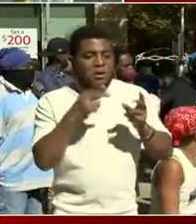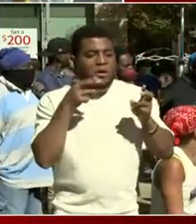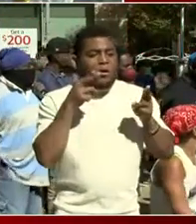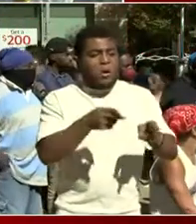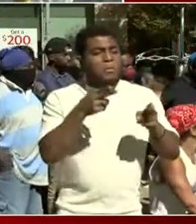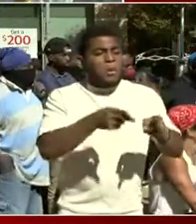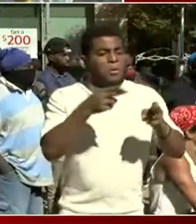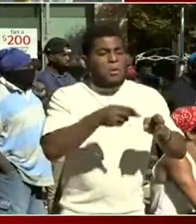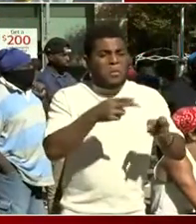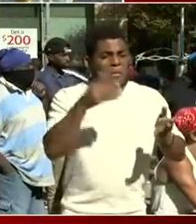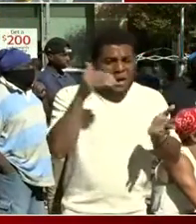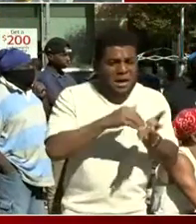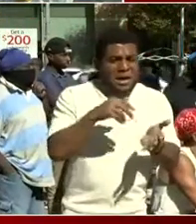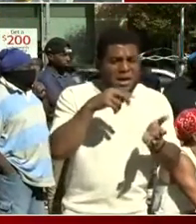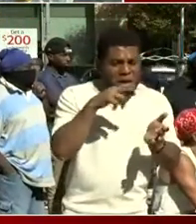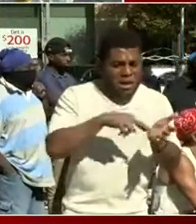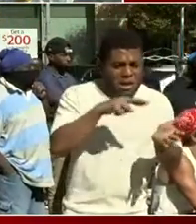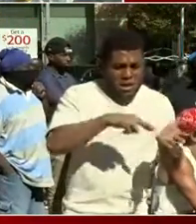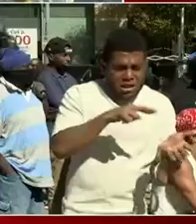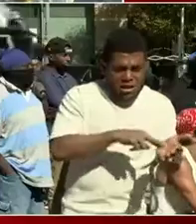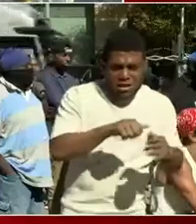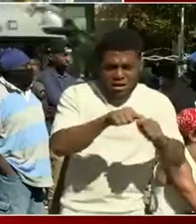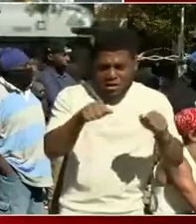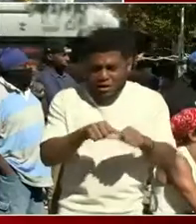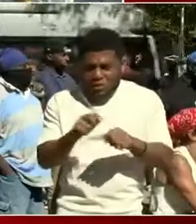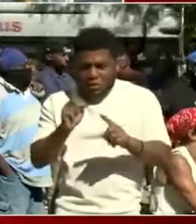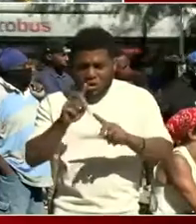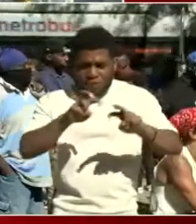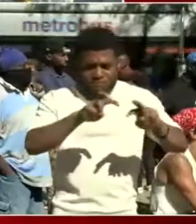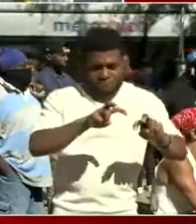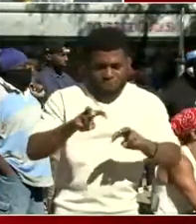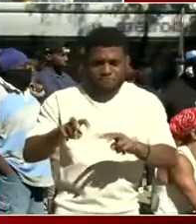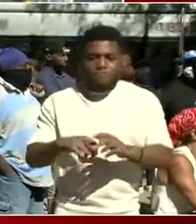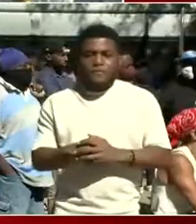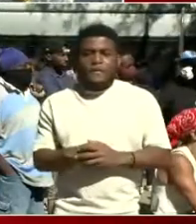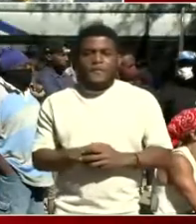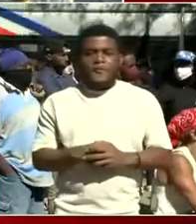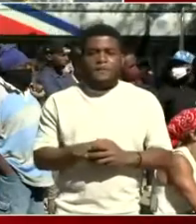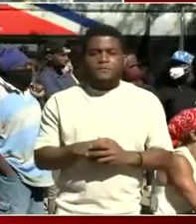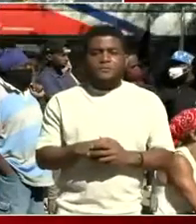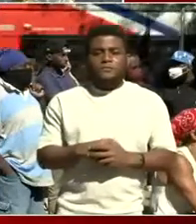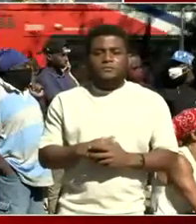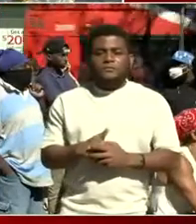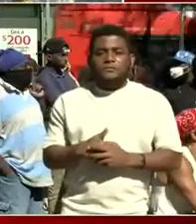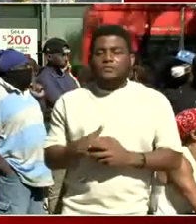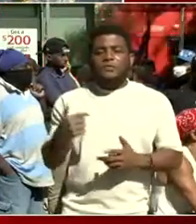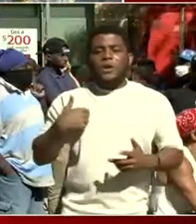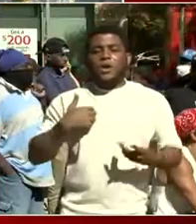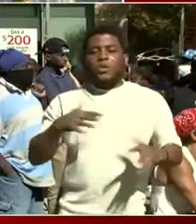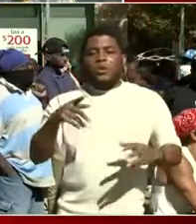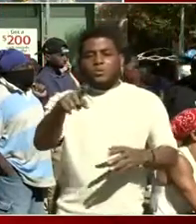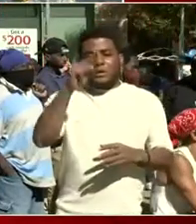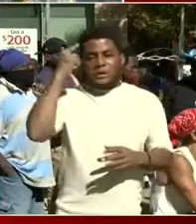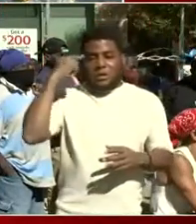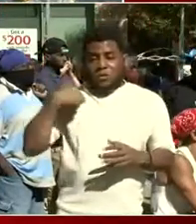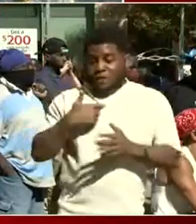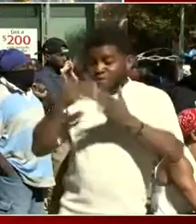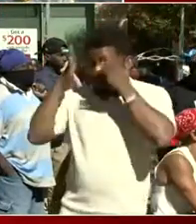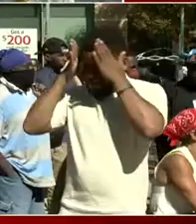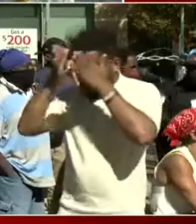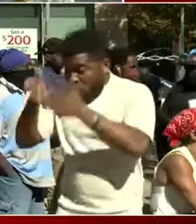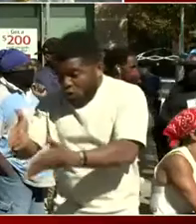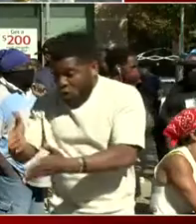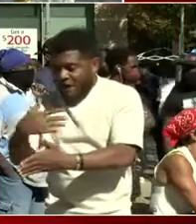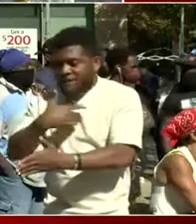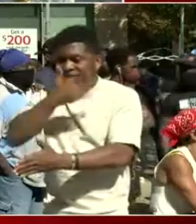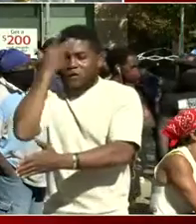understanding that, we're not so focused on those areas that we forget about the areas that surround our target areas. So we will continue to focus on those areas with the